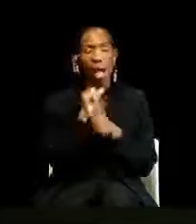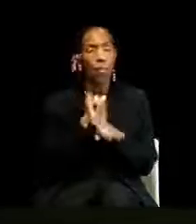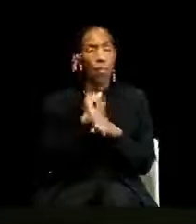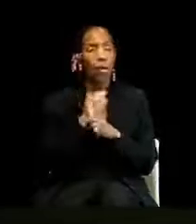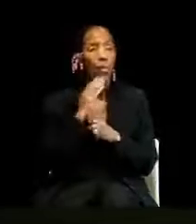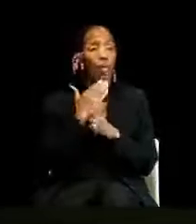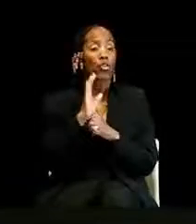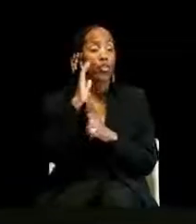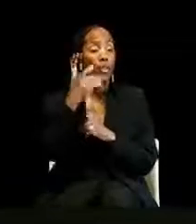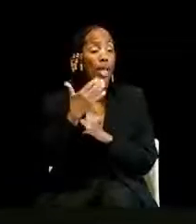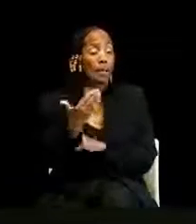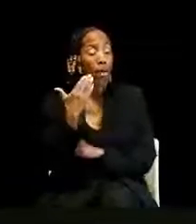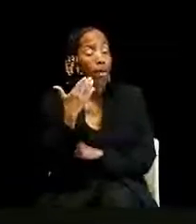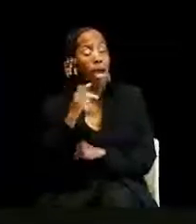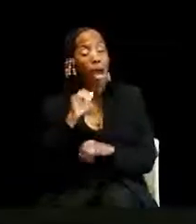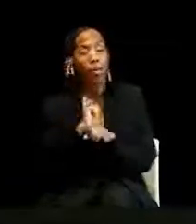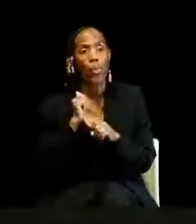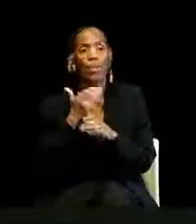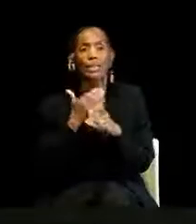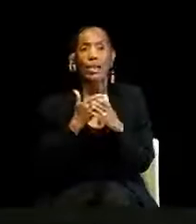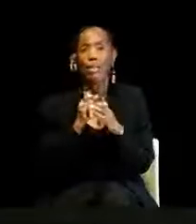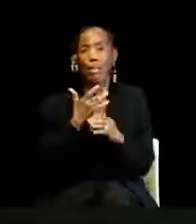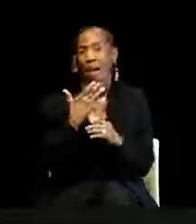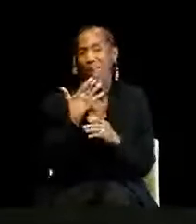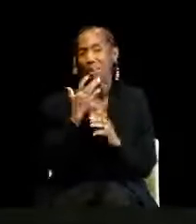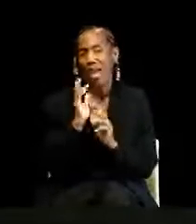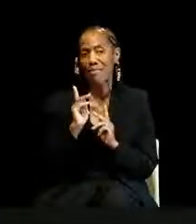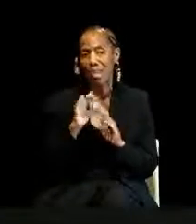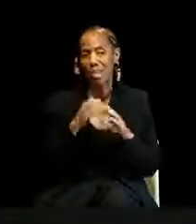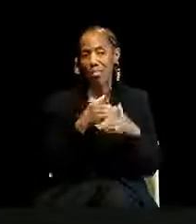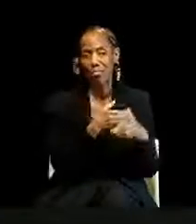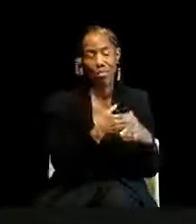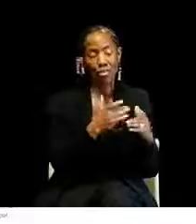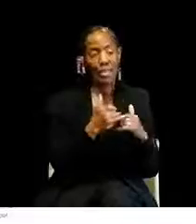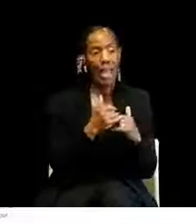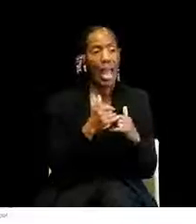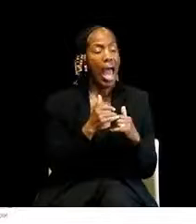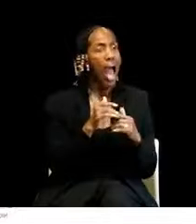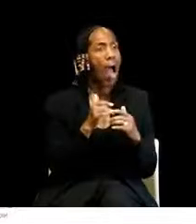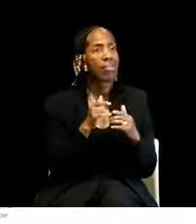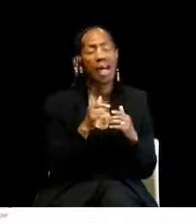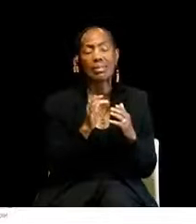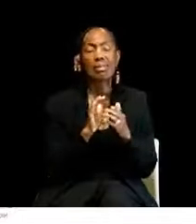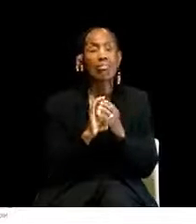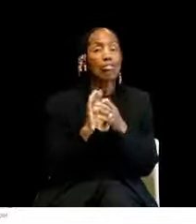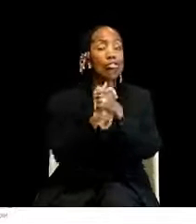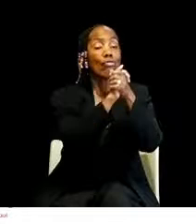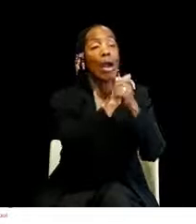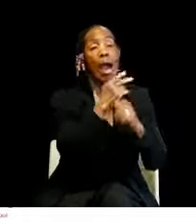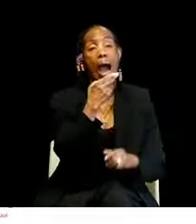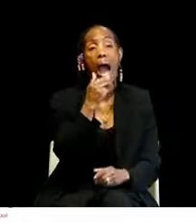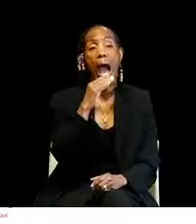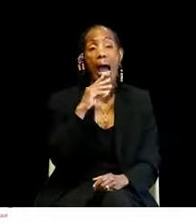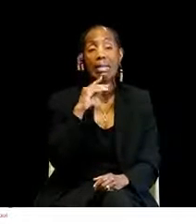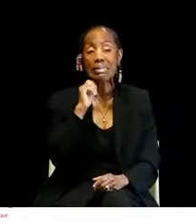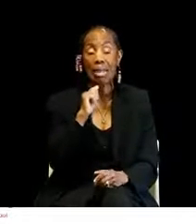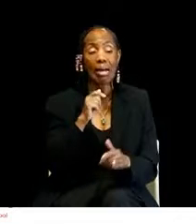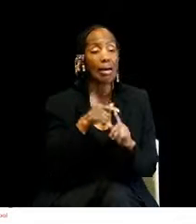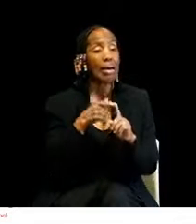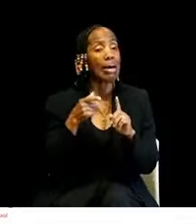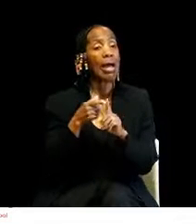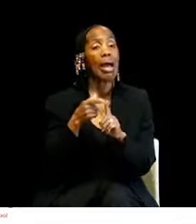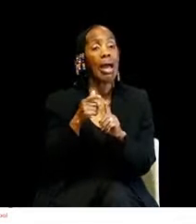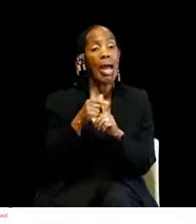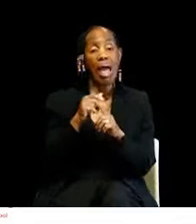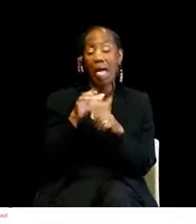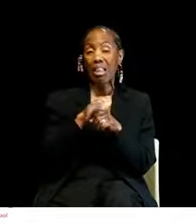opportunity to work with some of my favorite local businesses. So we want to give a shout out to Adorn Vintage Furniture, Hasa, Impact Hub, Baltimore, Local